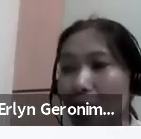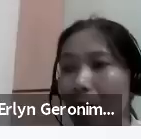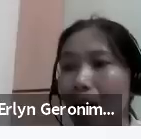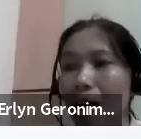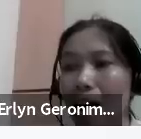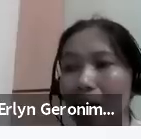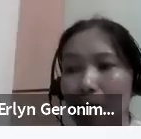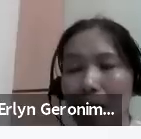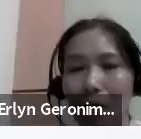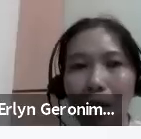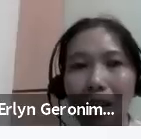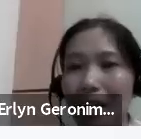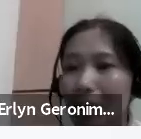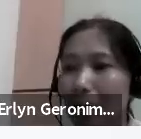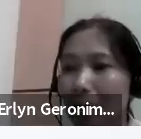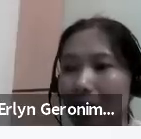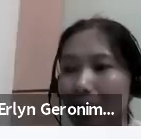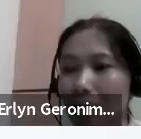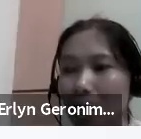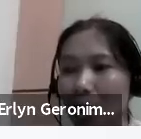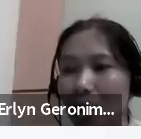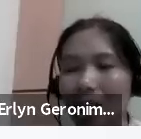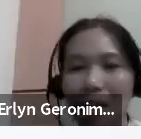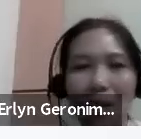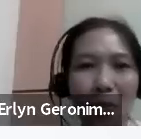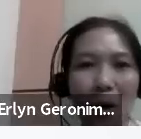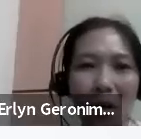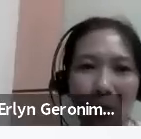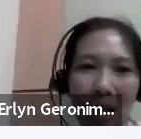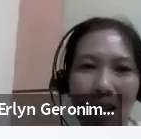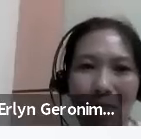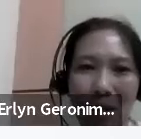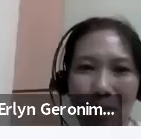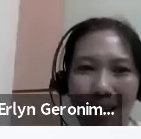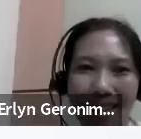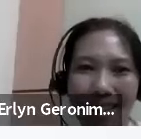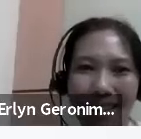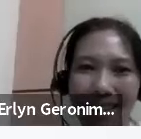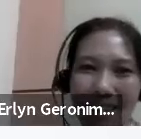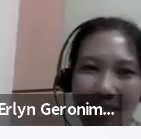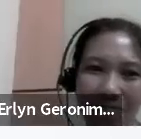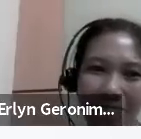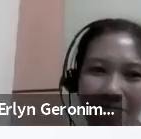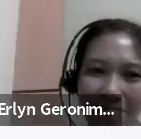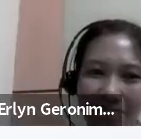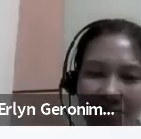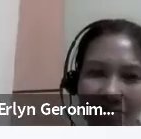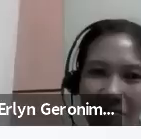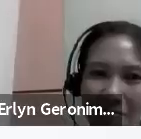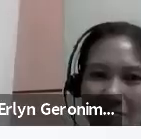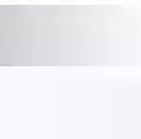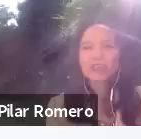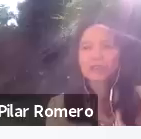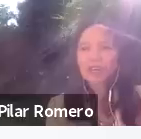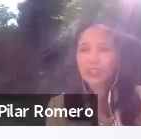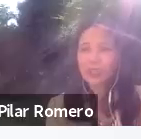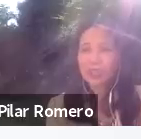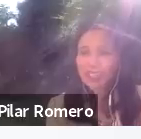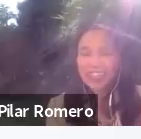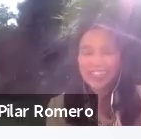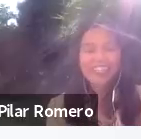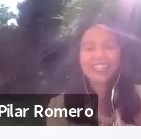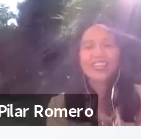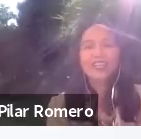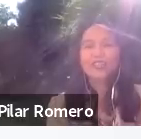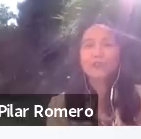Professor Pilar I. Romero, LPT PhD, for her welcome remarks. Thank you very much,